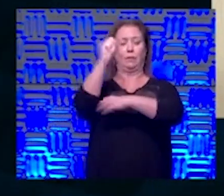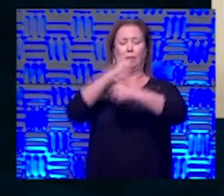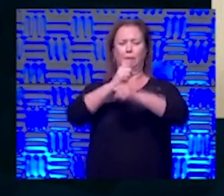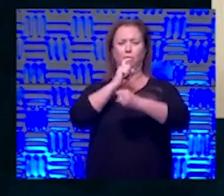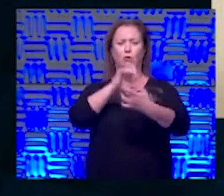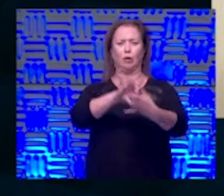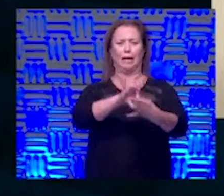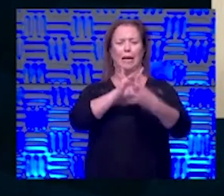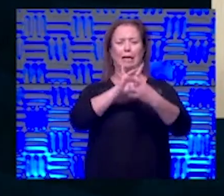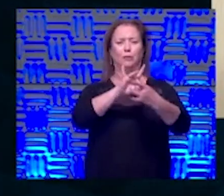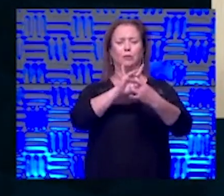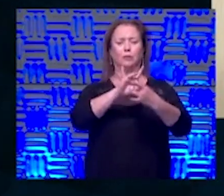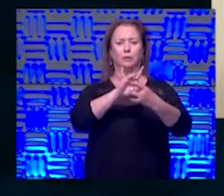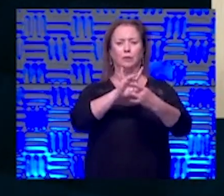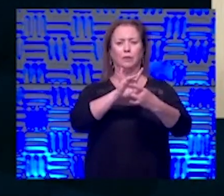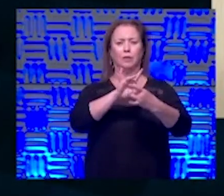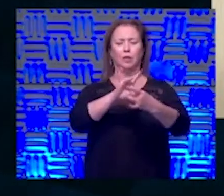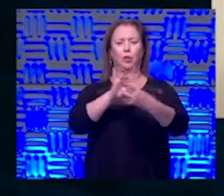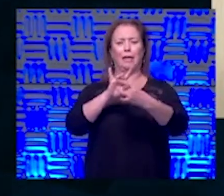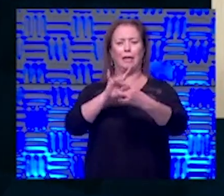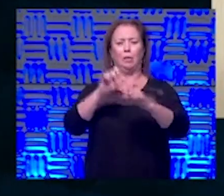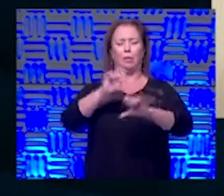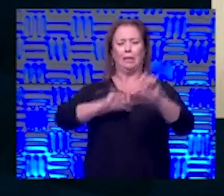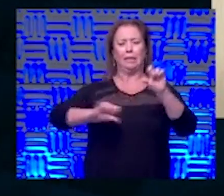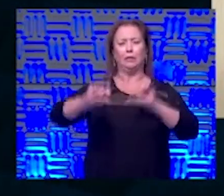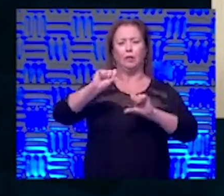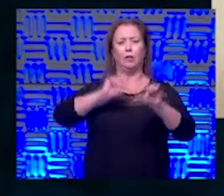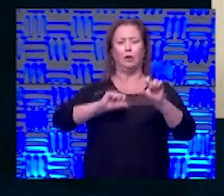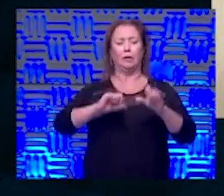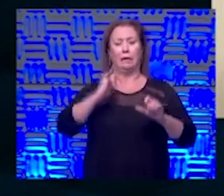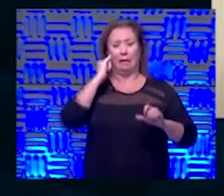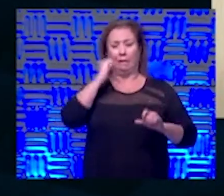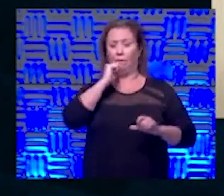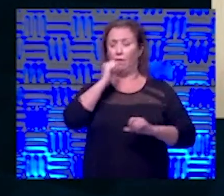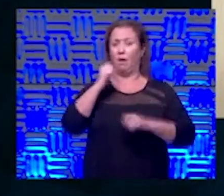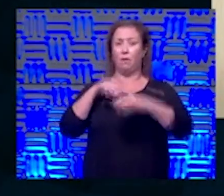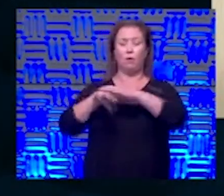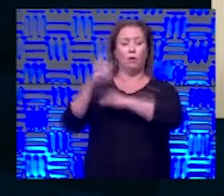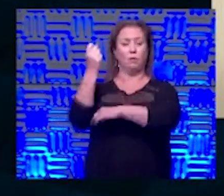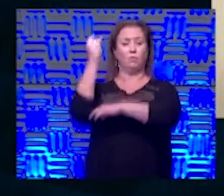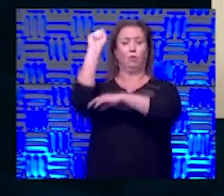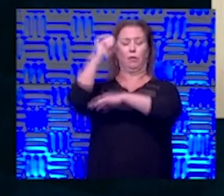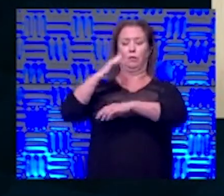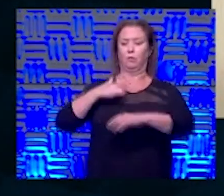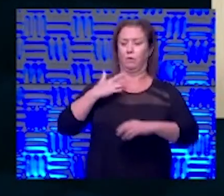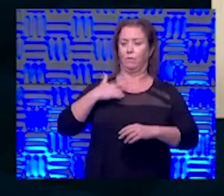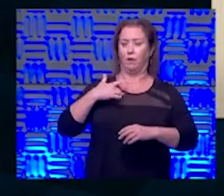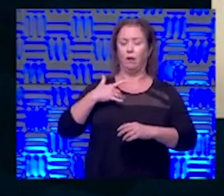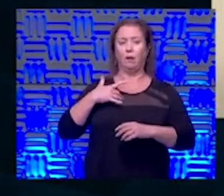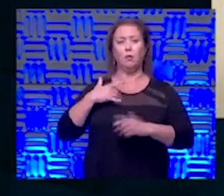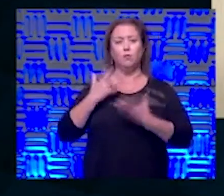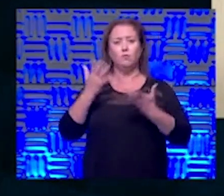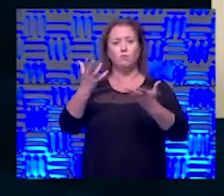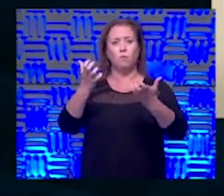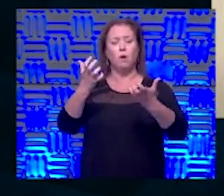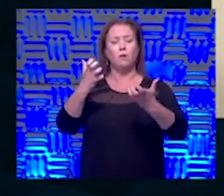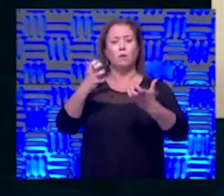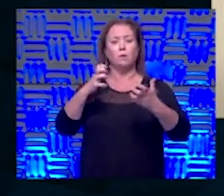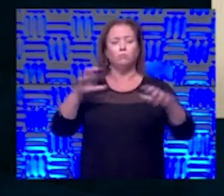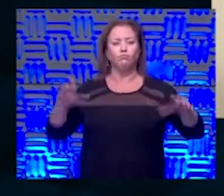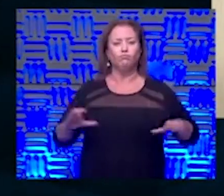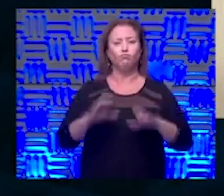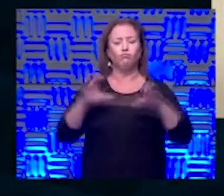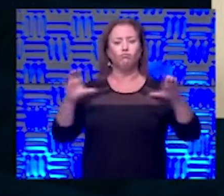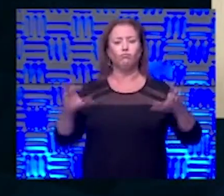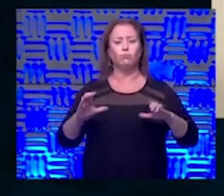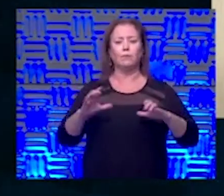connections there that you guys can stay connected. If you've not been to the protest, but you feel this sense of duty to do something, to find